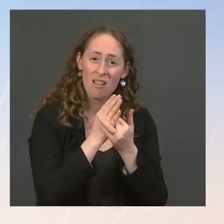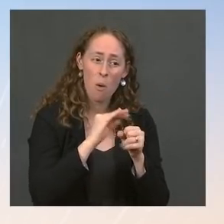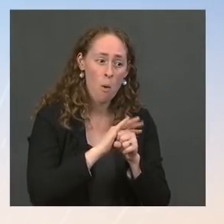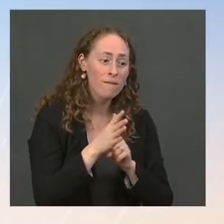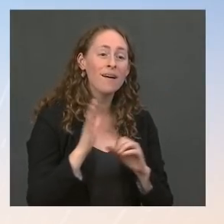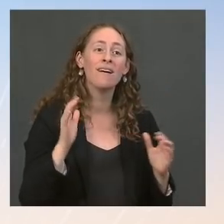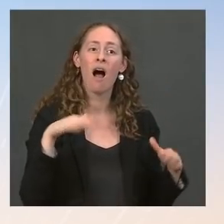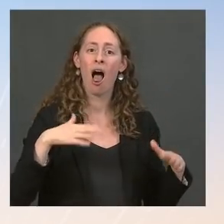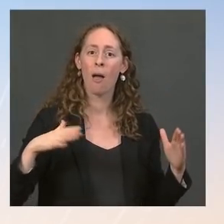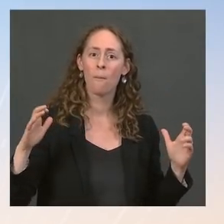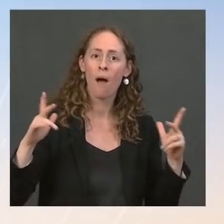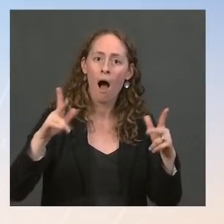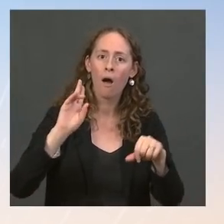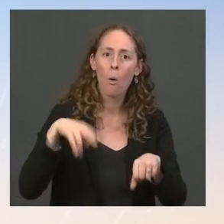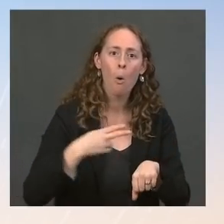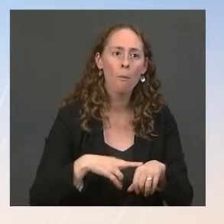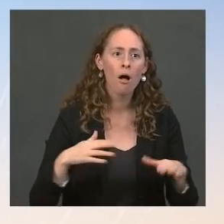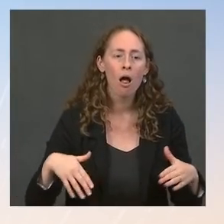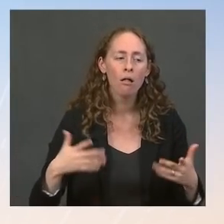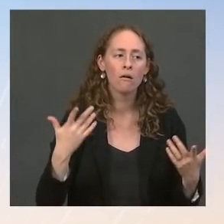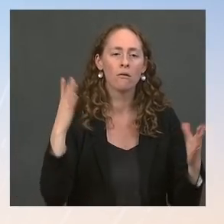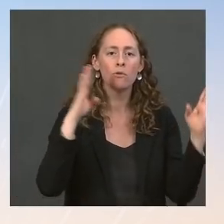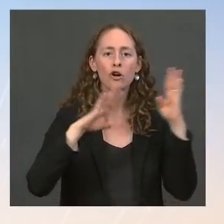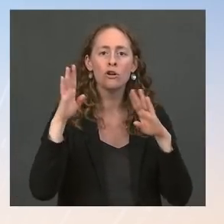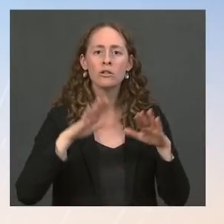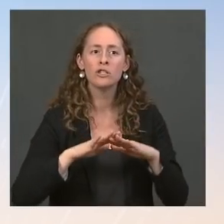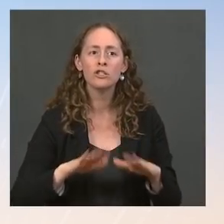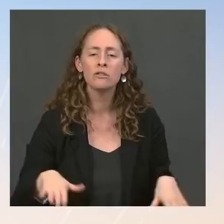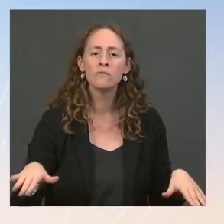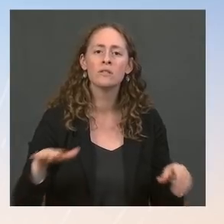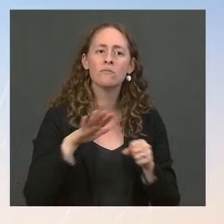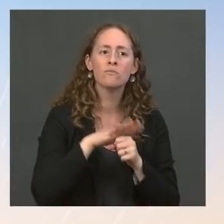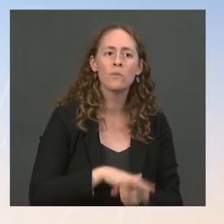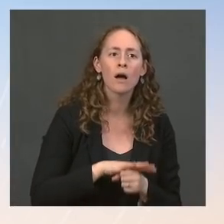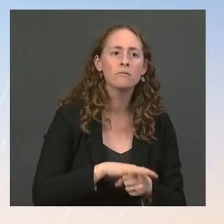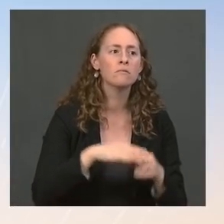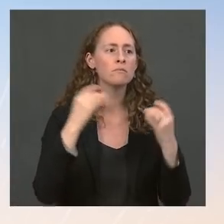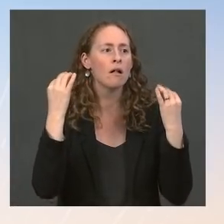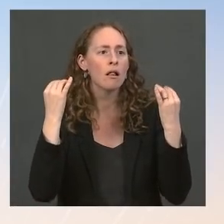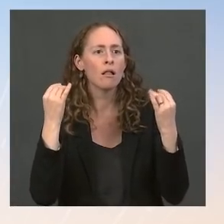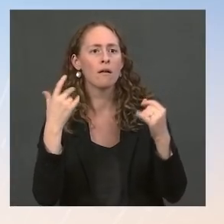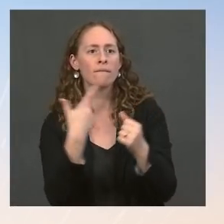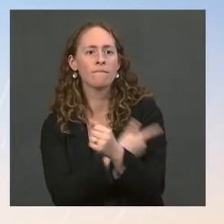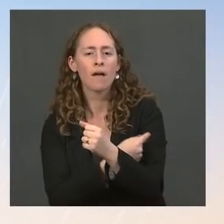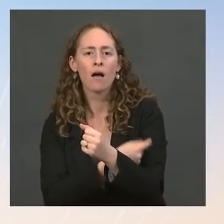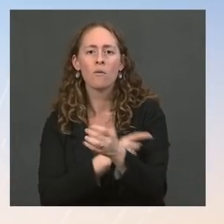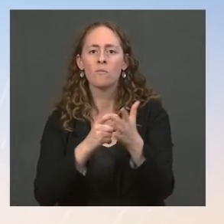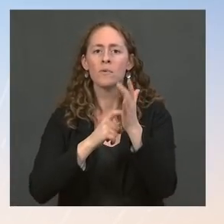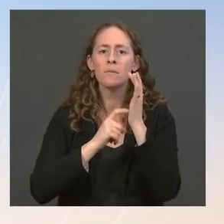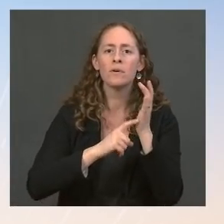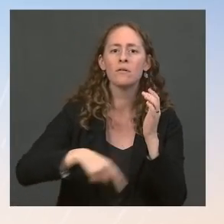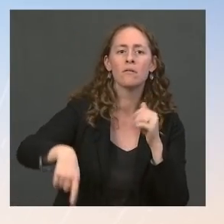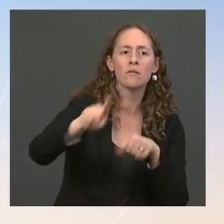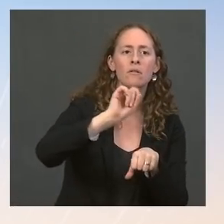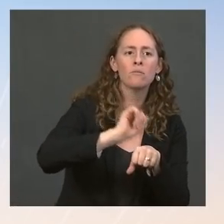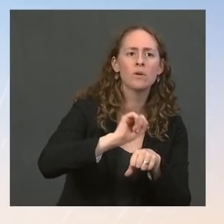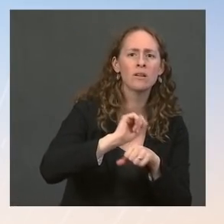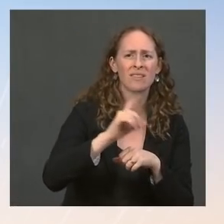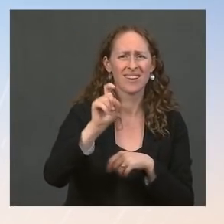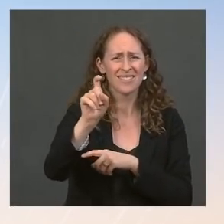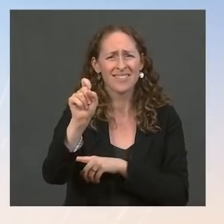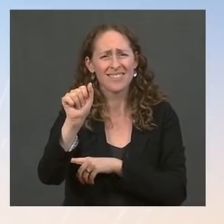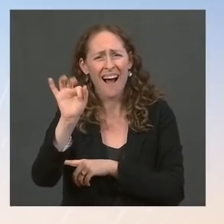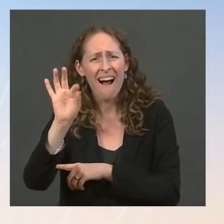about their kids going to school, they're worried about vaccine requirements in workplaces and wanting to know that they're safe. They're worried about